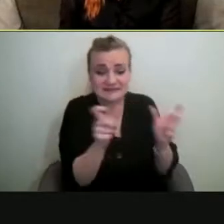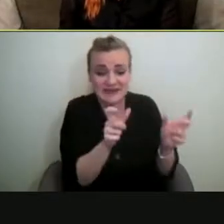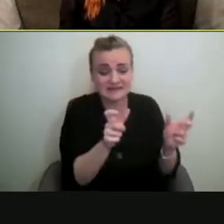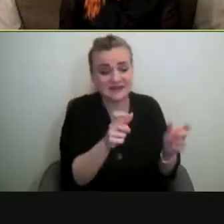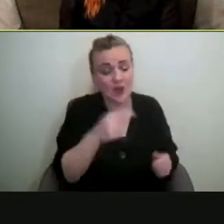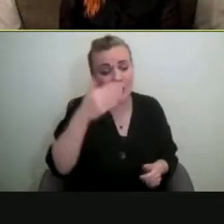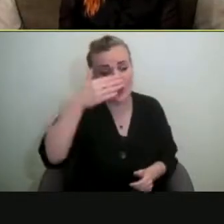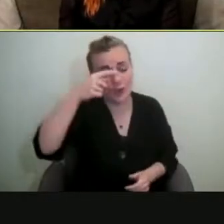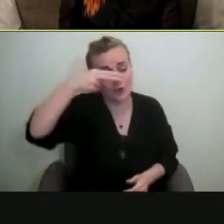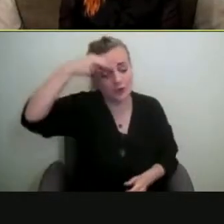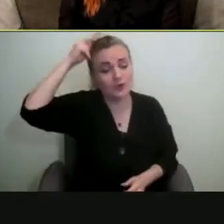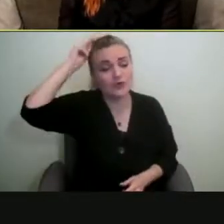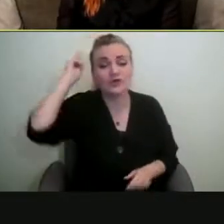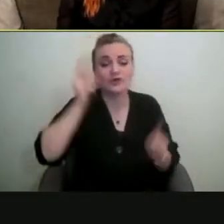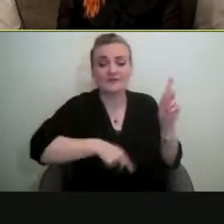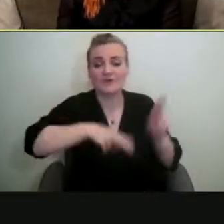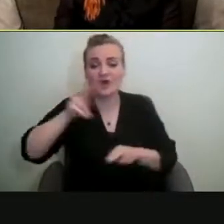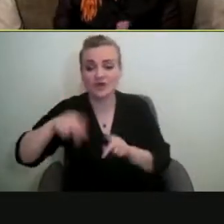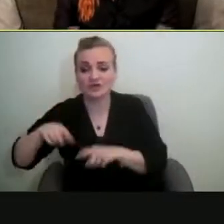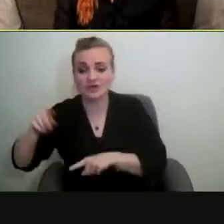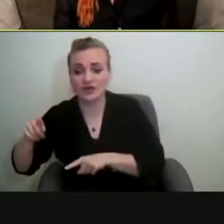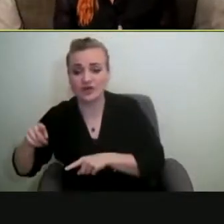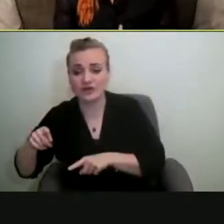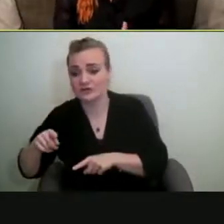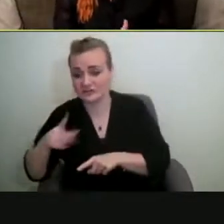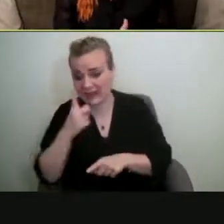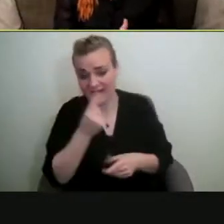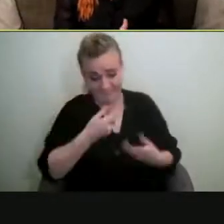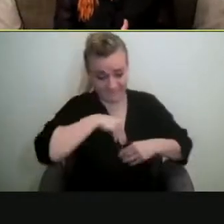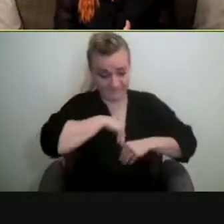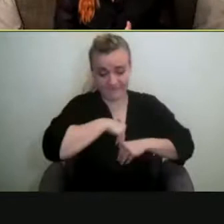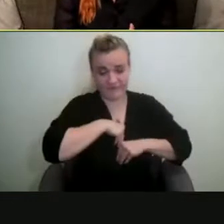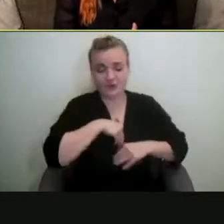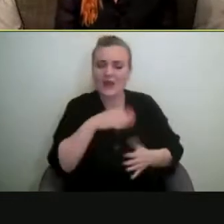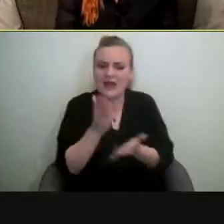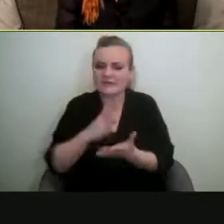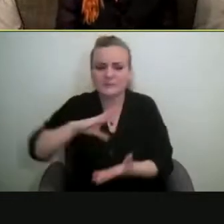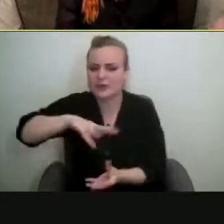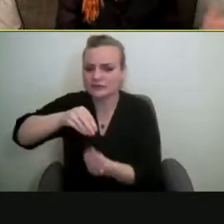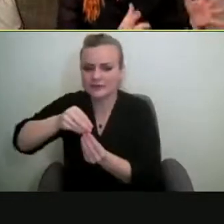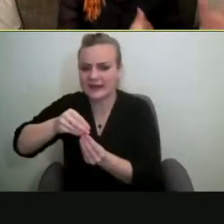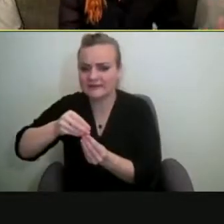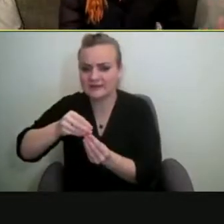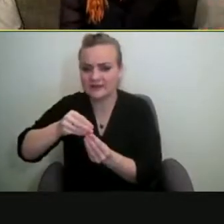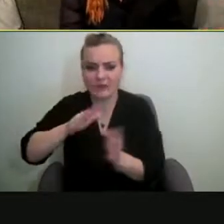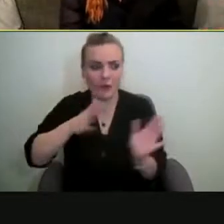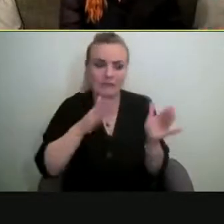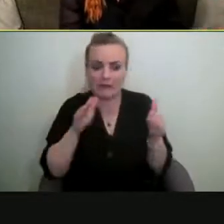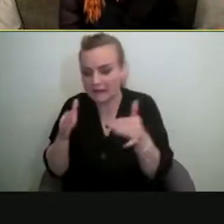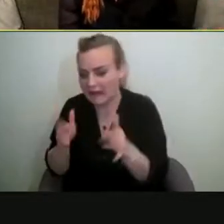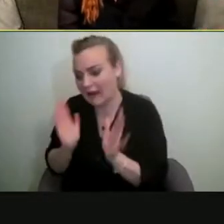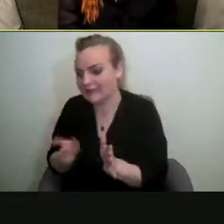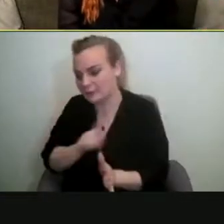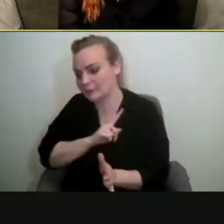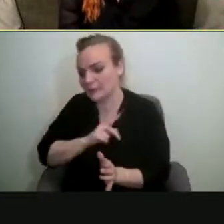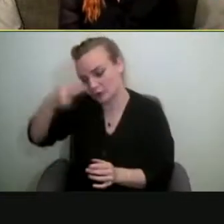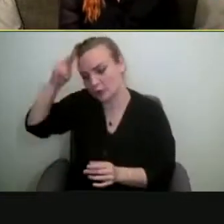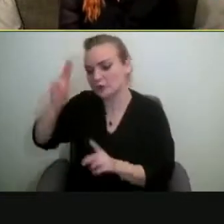neurodivergent tendencies. So you don't have to go into a creative career. And I think I really want to stress